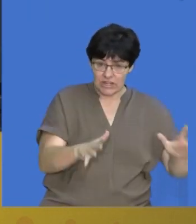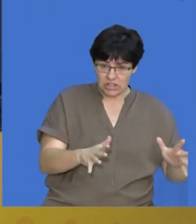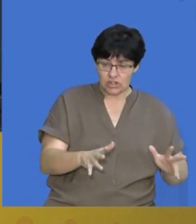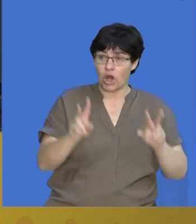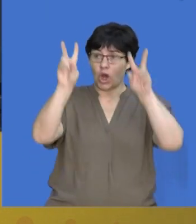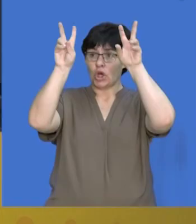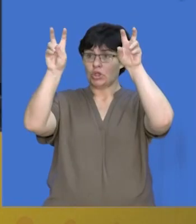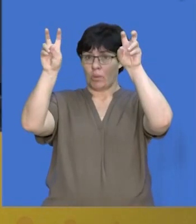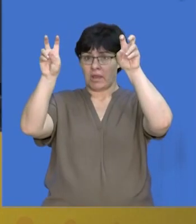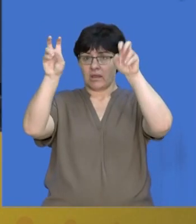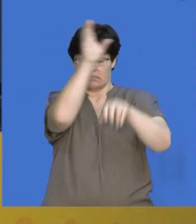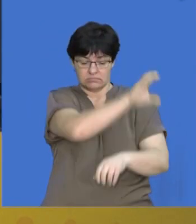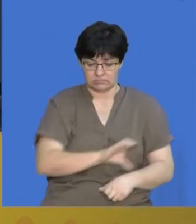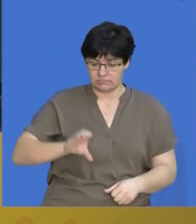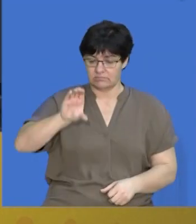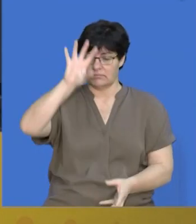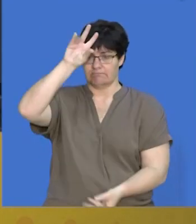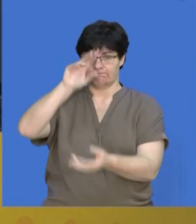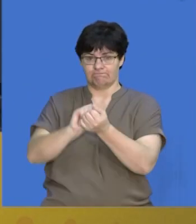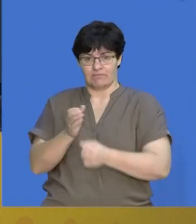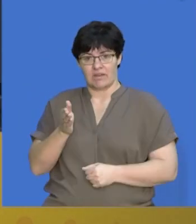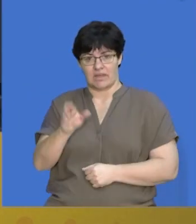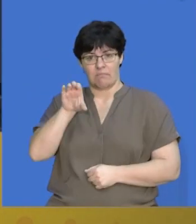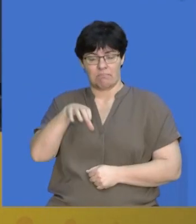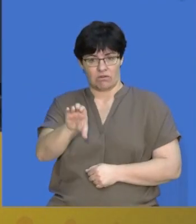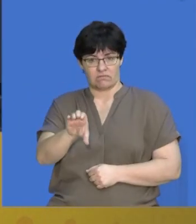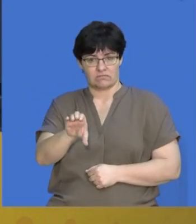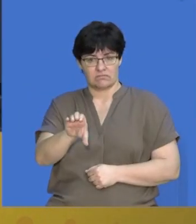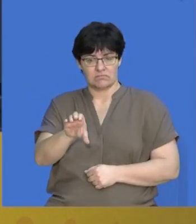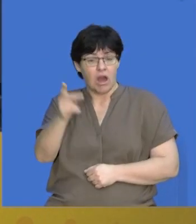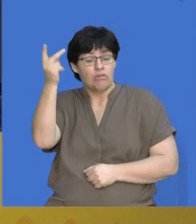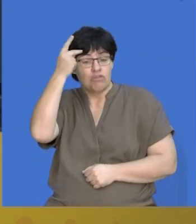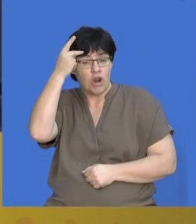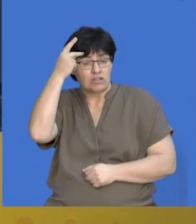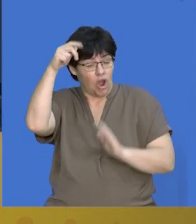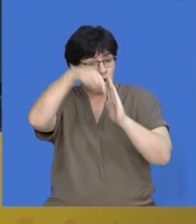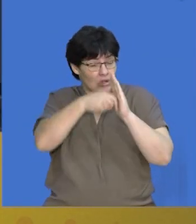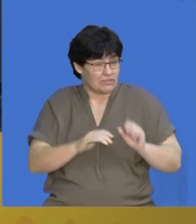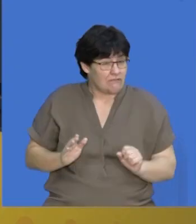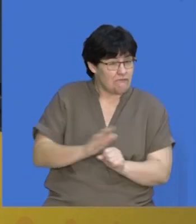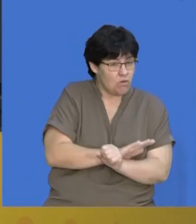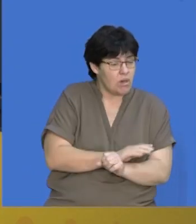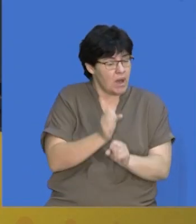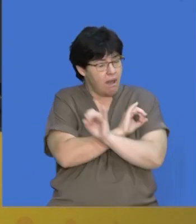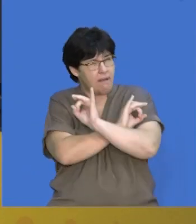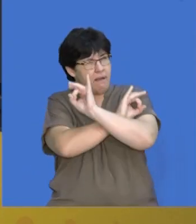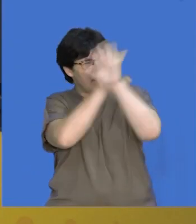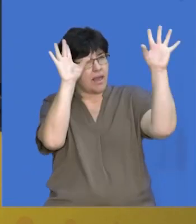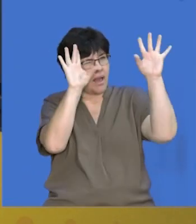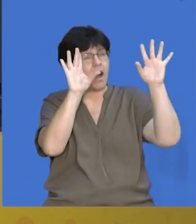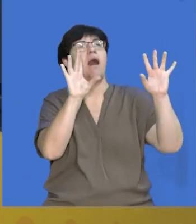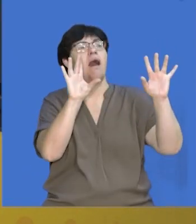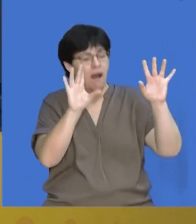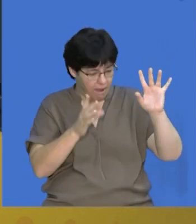topic into a paragraph. So your knowledge of the entire content has to be crisp enough in order for you